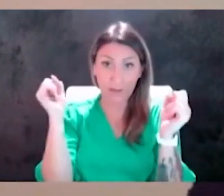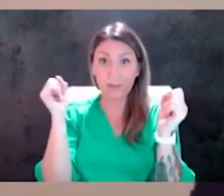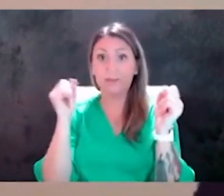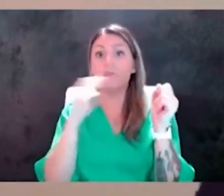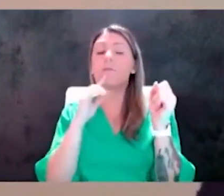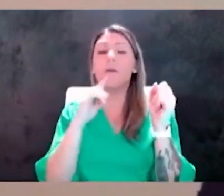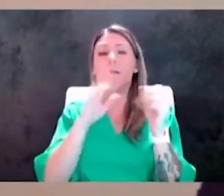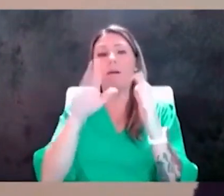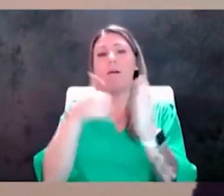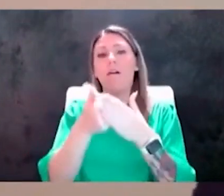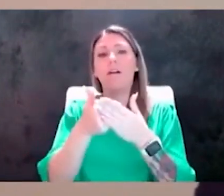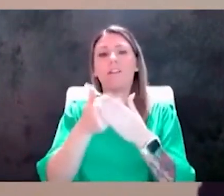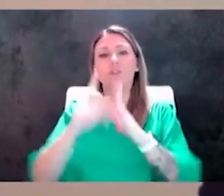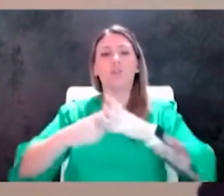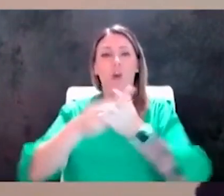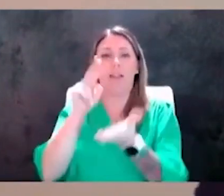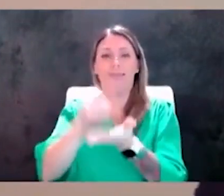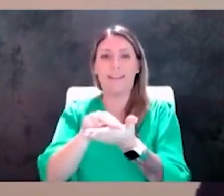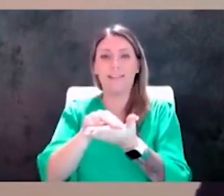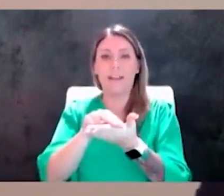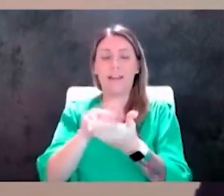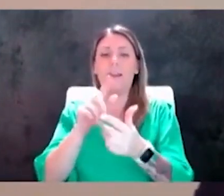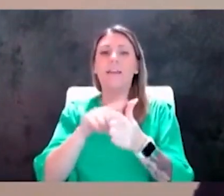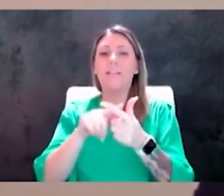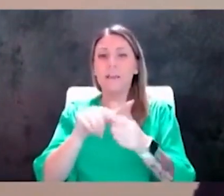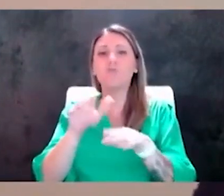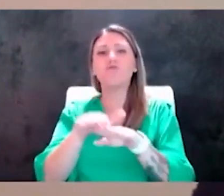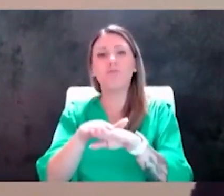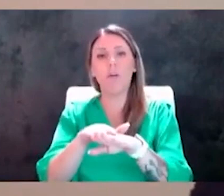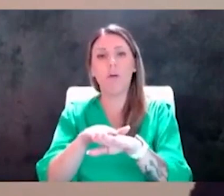down. And then gradually over time,